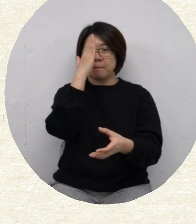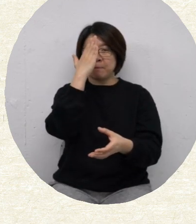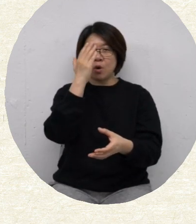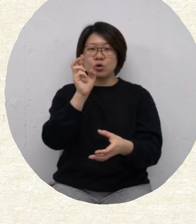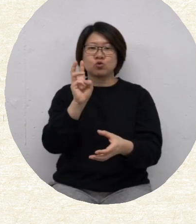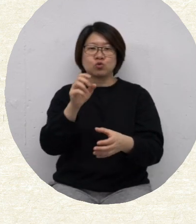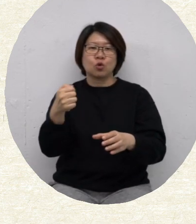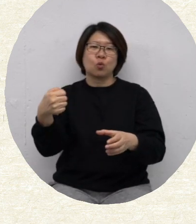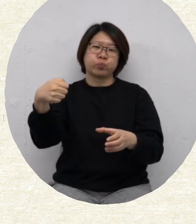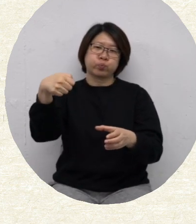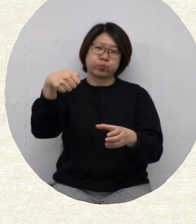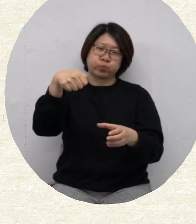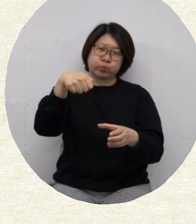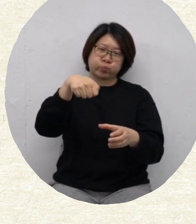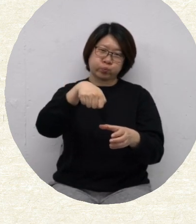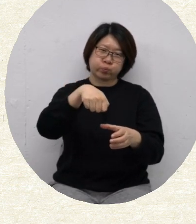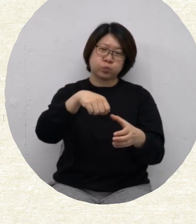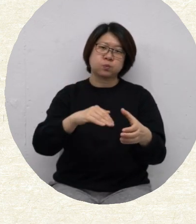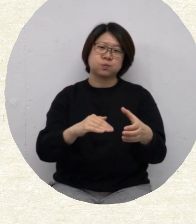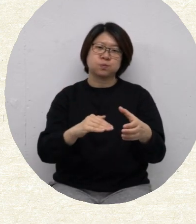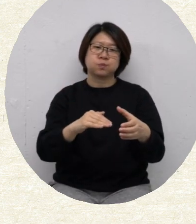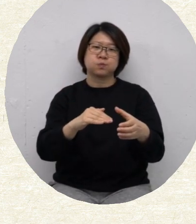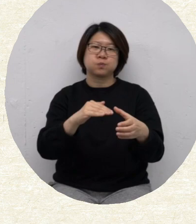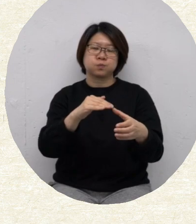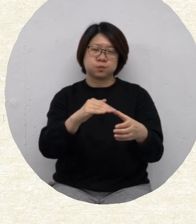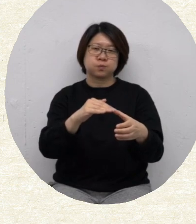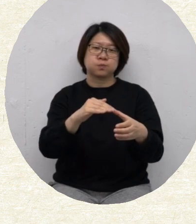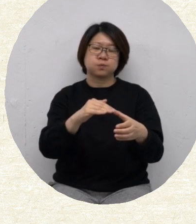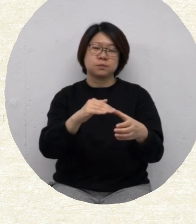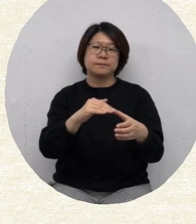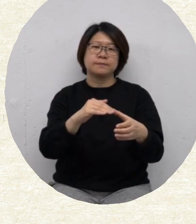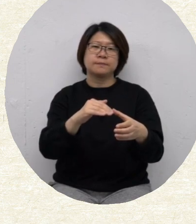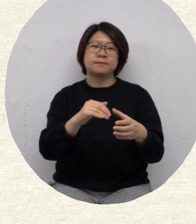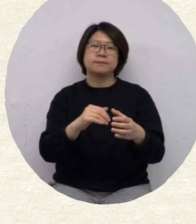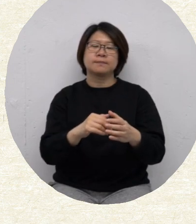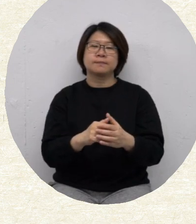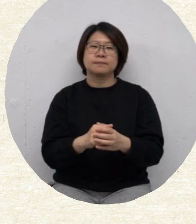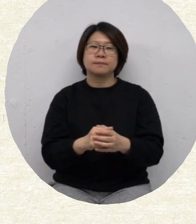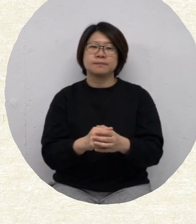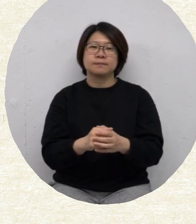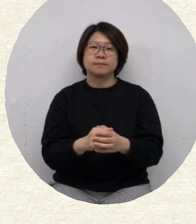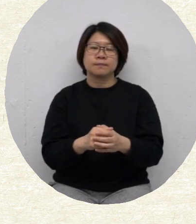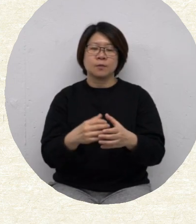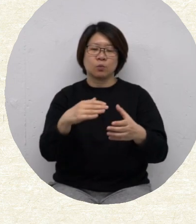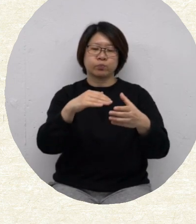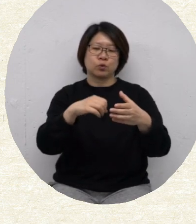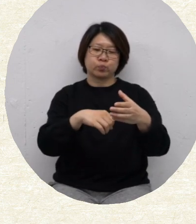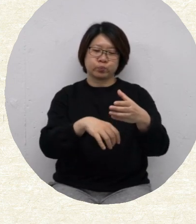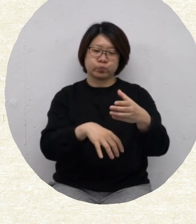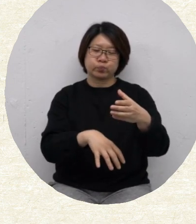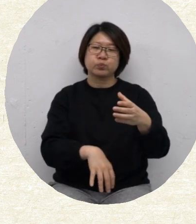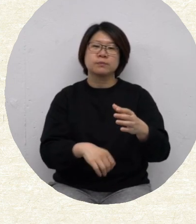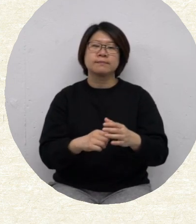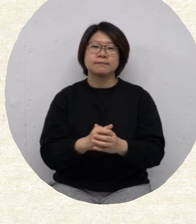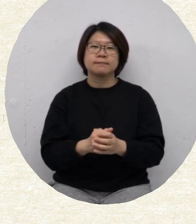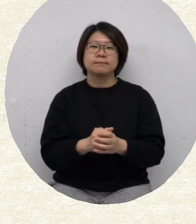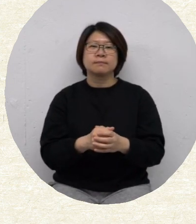Then you add air passageways and funnel-shaped form, which is where the molten glass will be poured